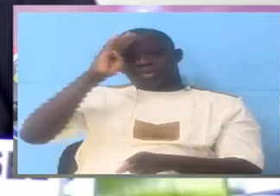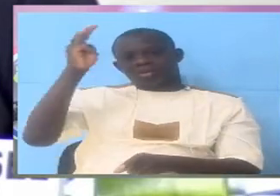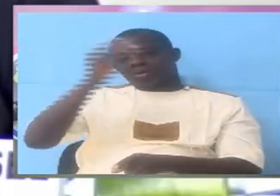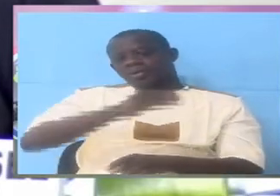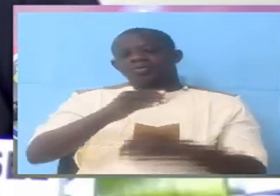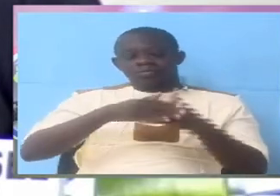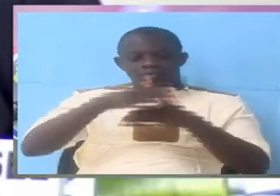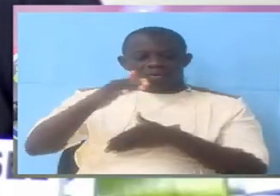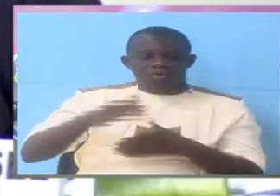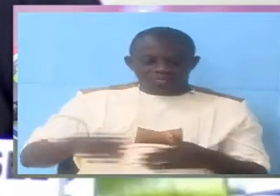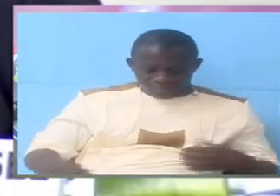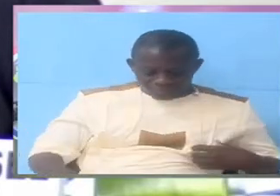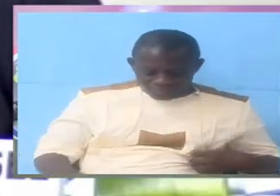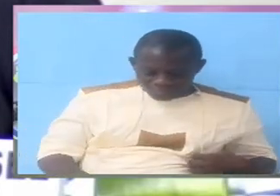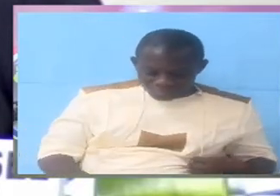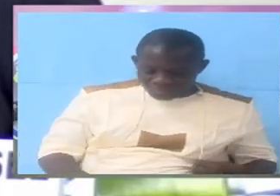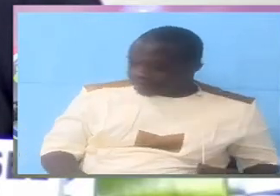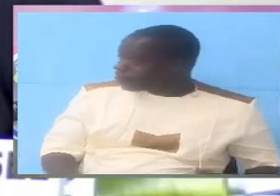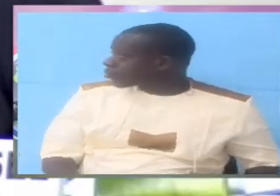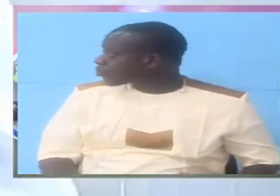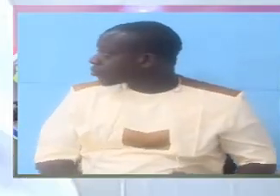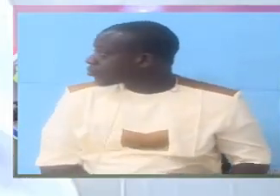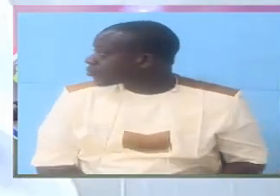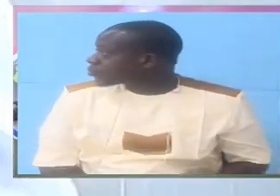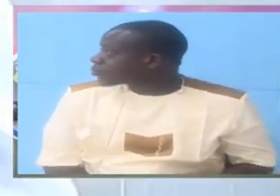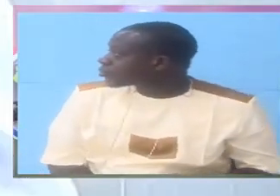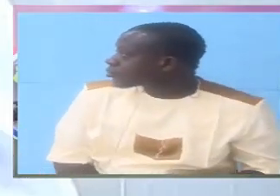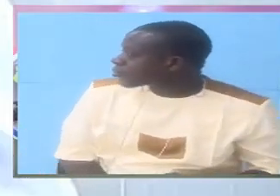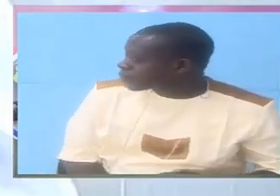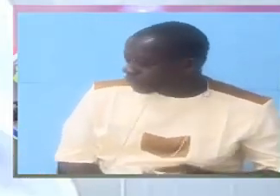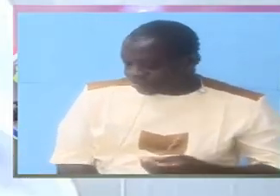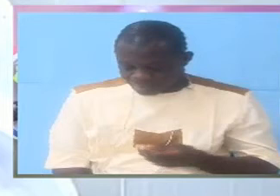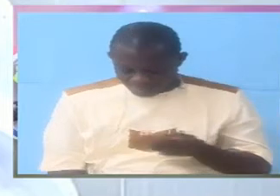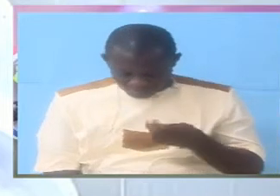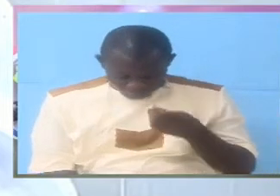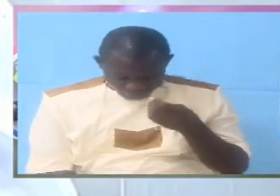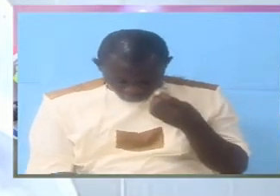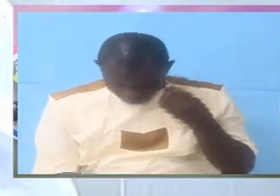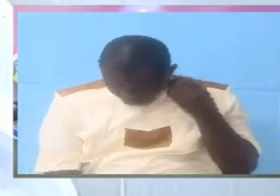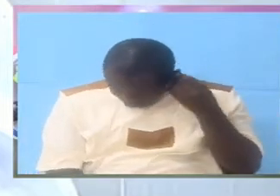Now, Mr. Counsel. Mr. Counsel.